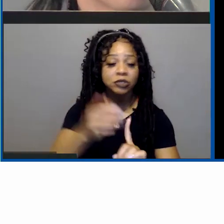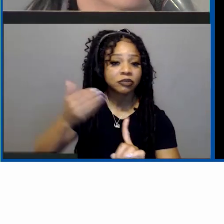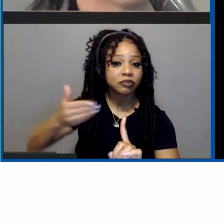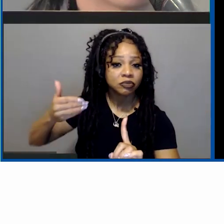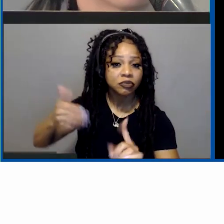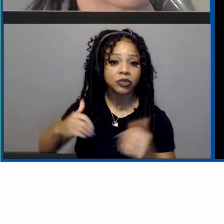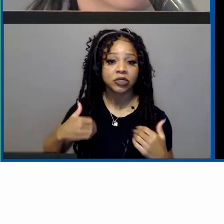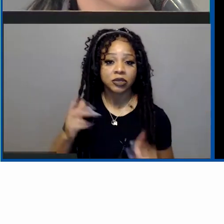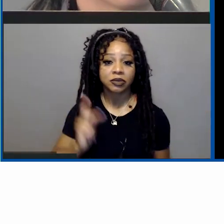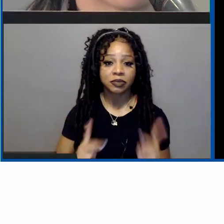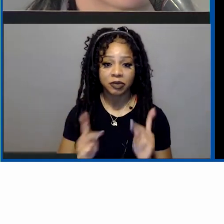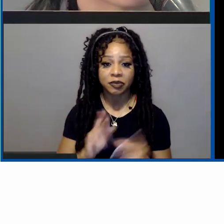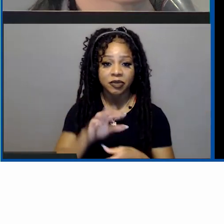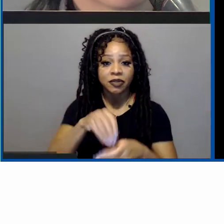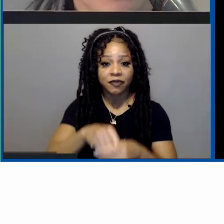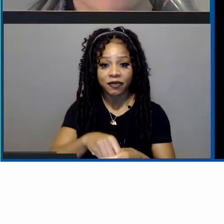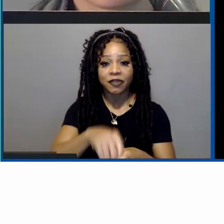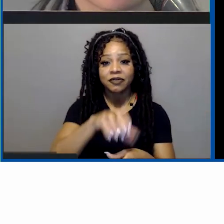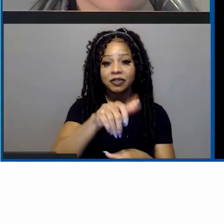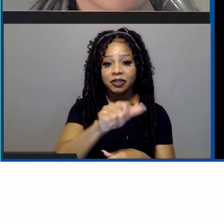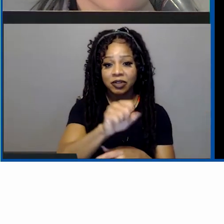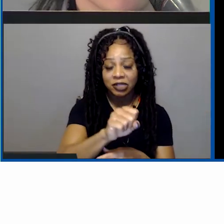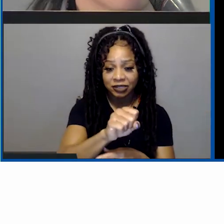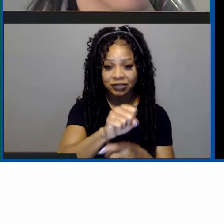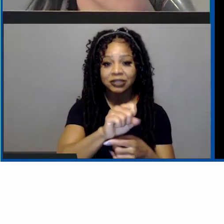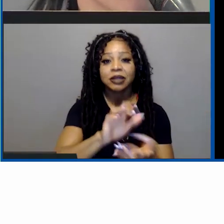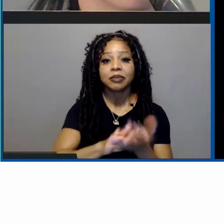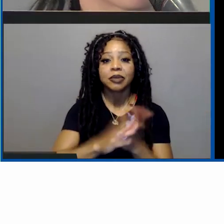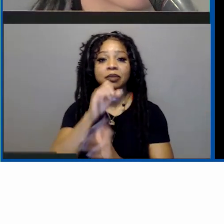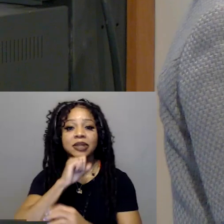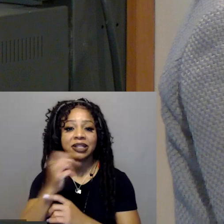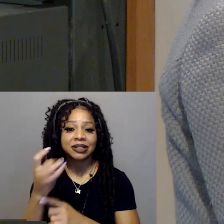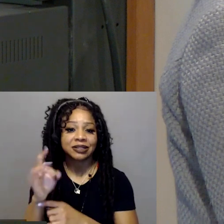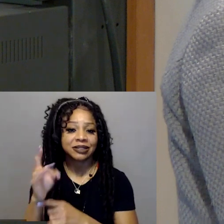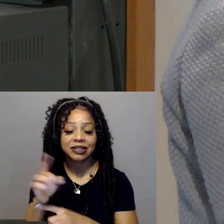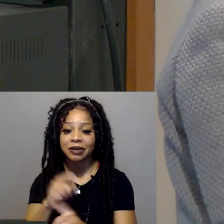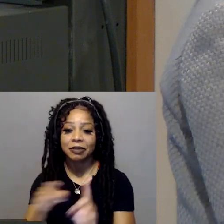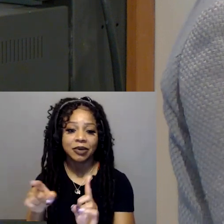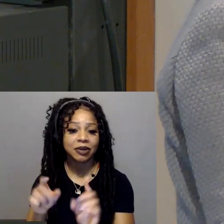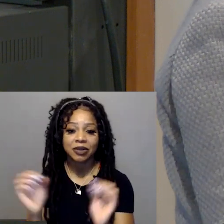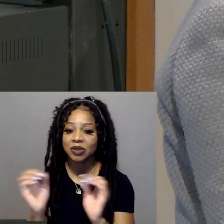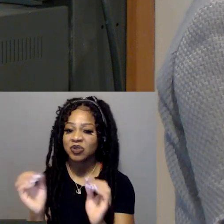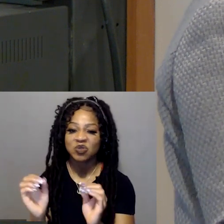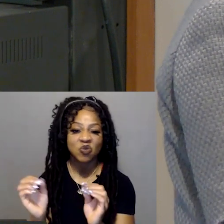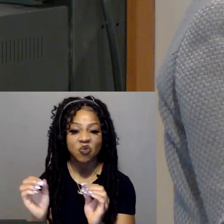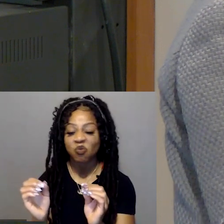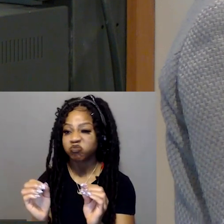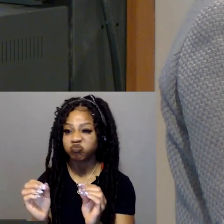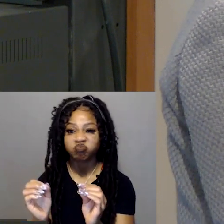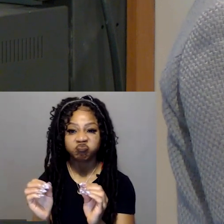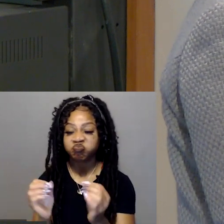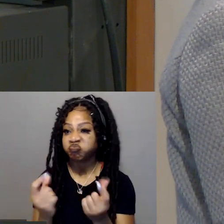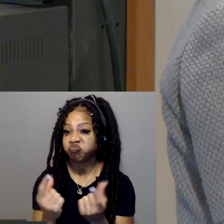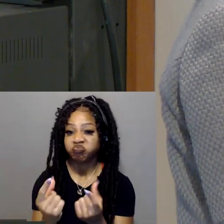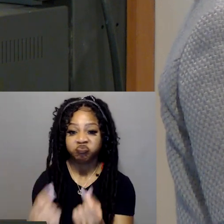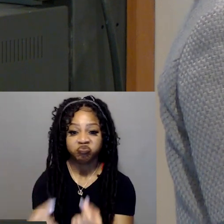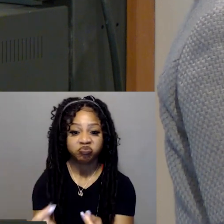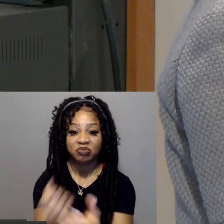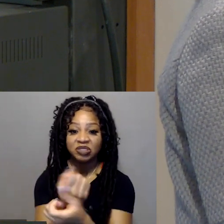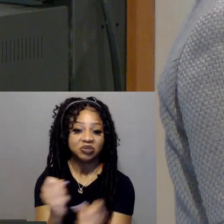young people have been involved with child welfare and have turned 18 without any steps taken to